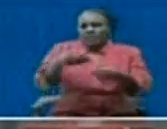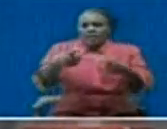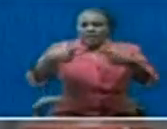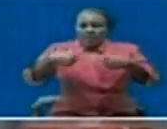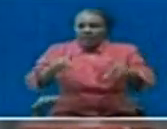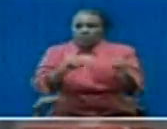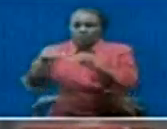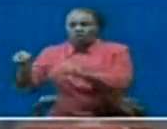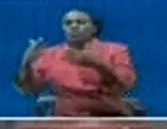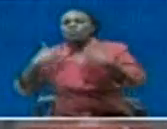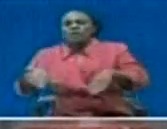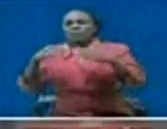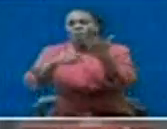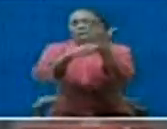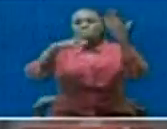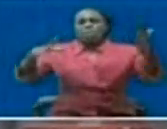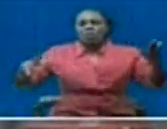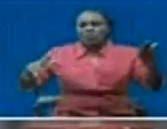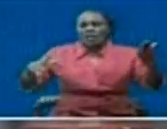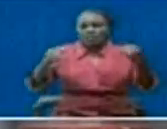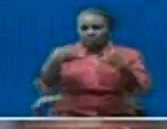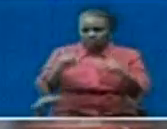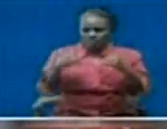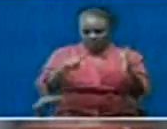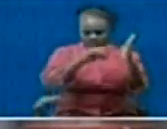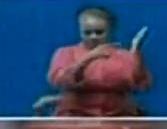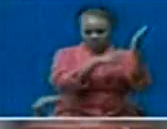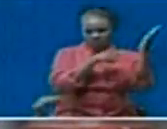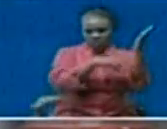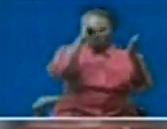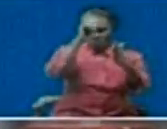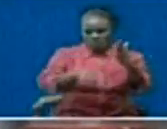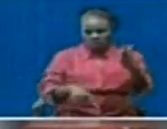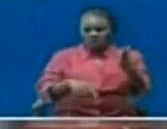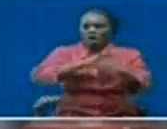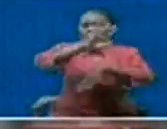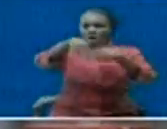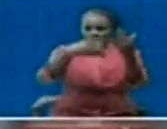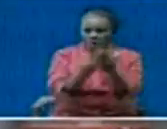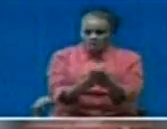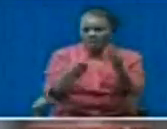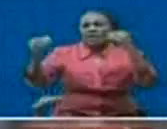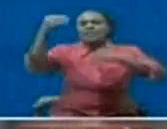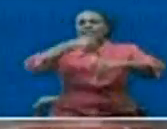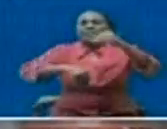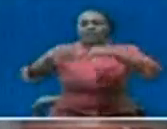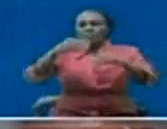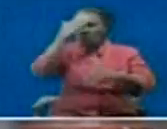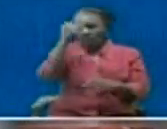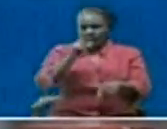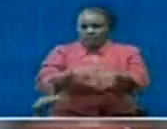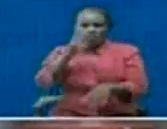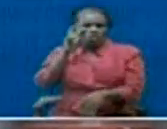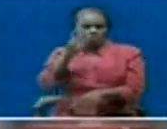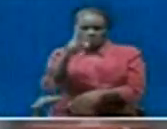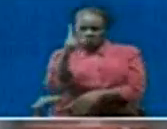us go to the people through popular initiative. Mm-hmm. And part of the issues that we are saying we haven't settled on all of them that will be on the referendum is because as we look